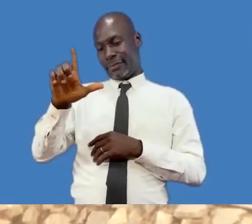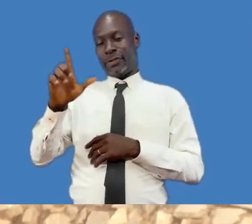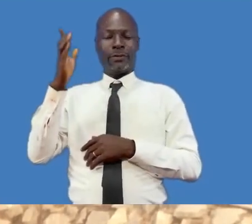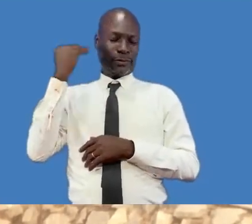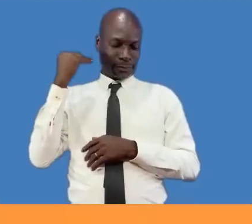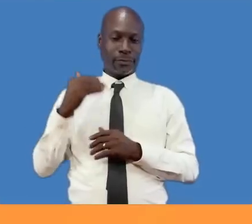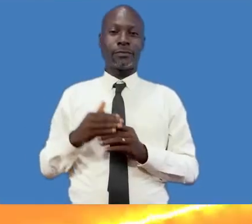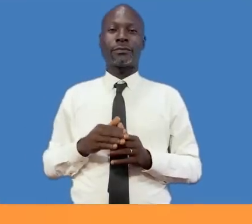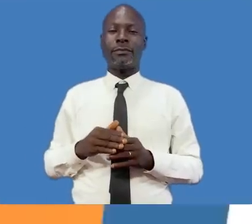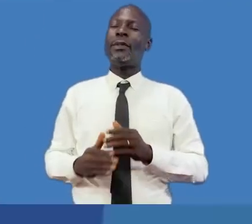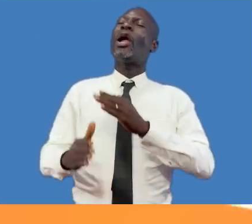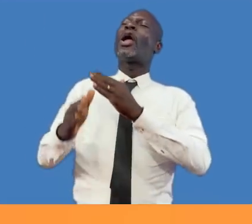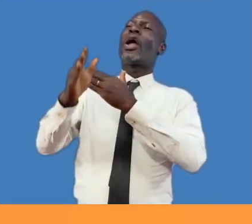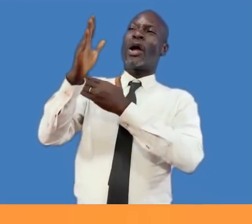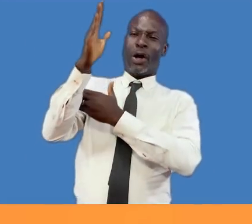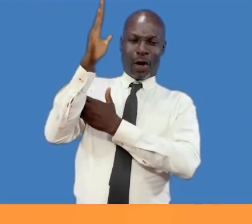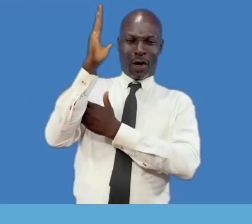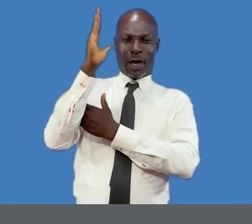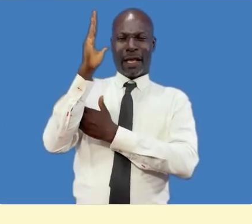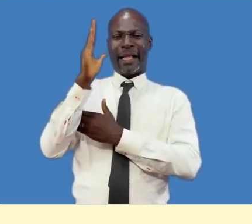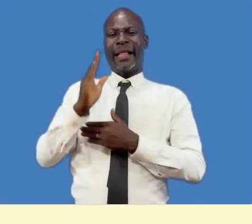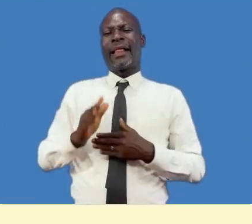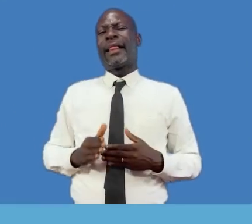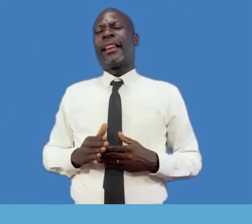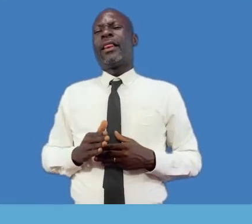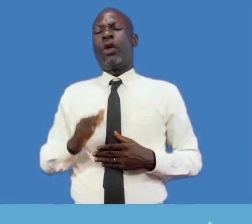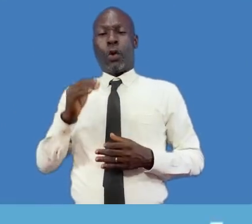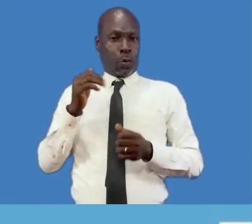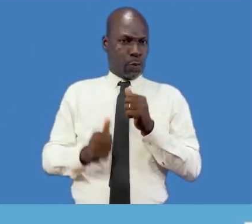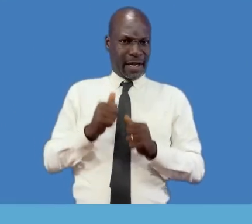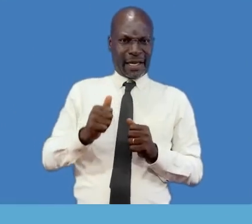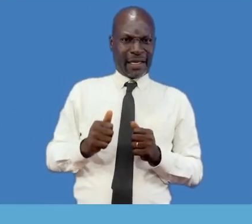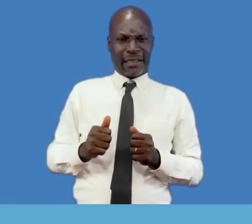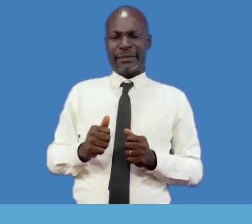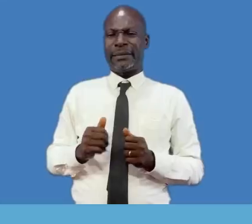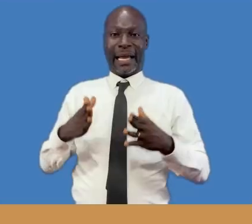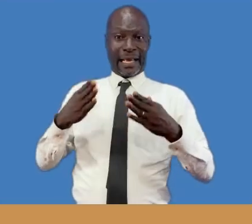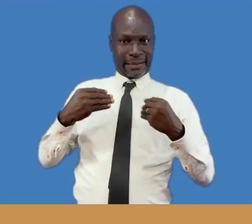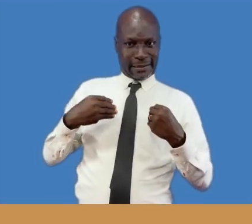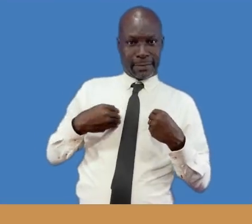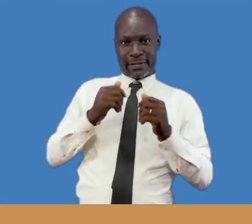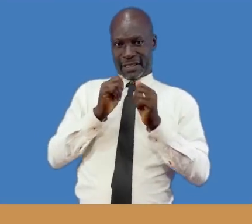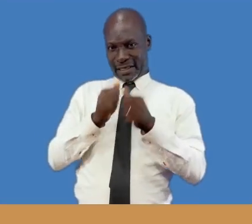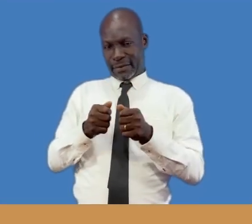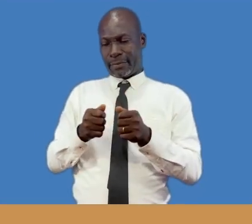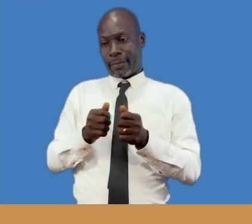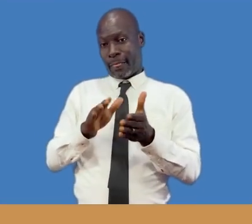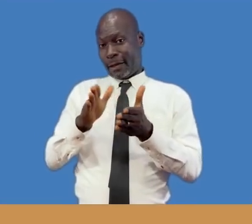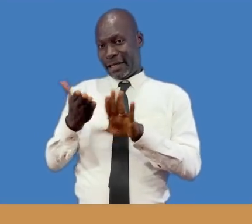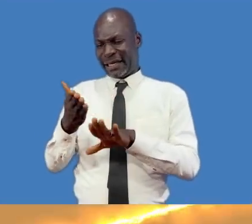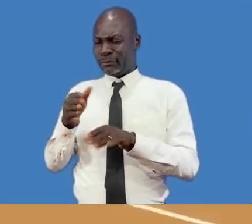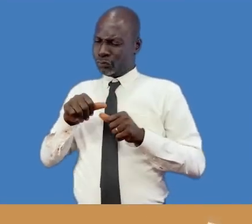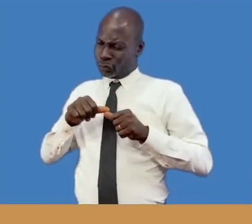and said, God testifying of his gifts, and through it, he being dead, still